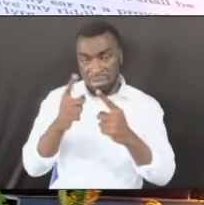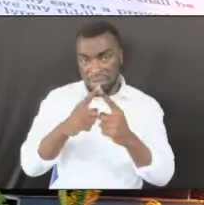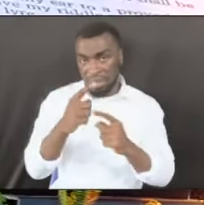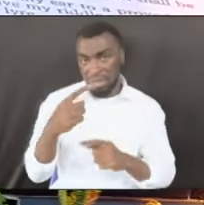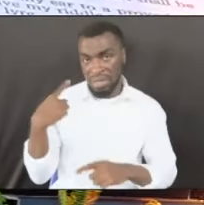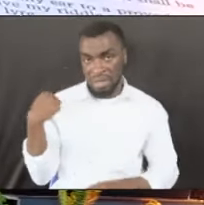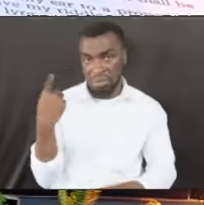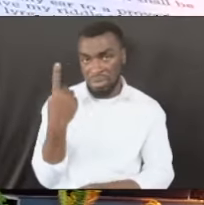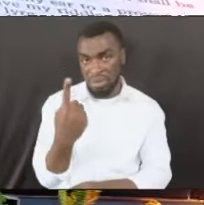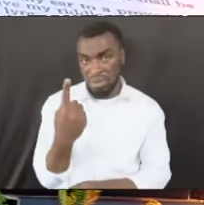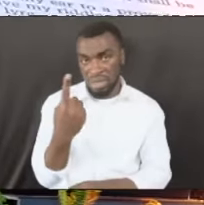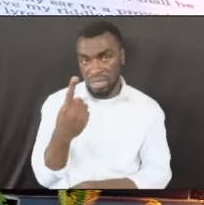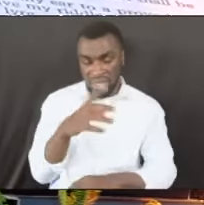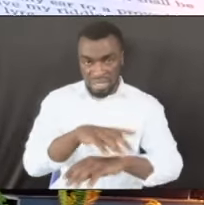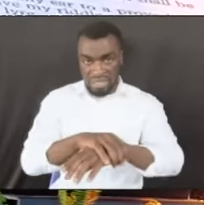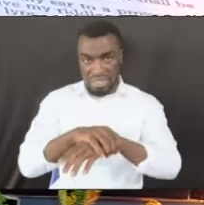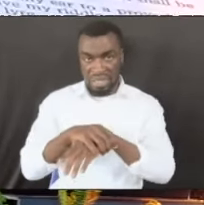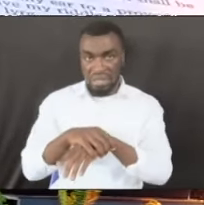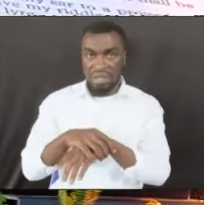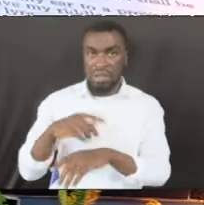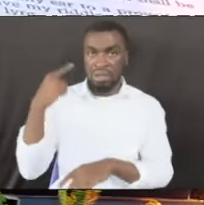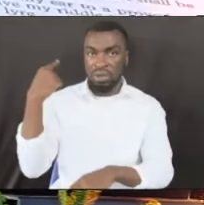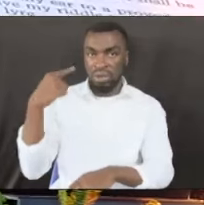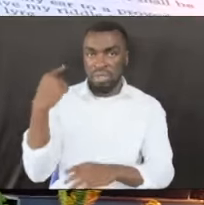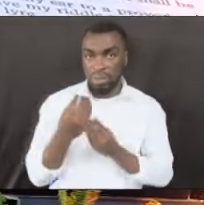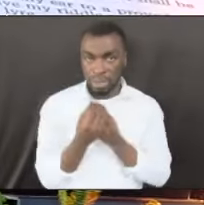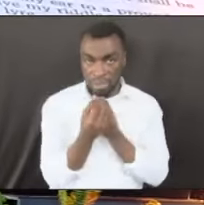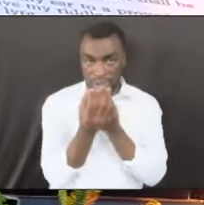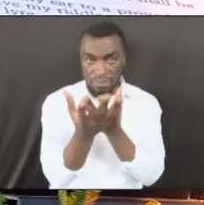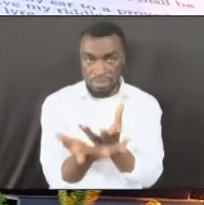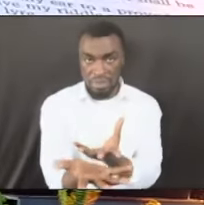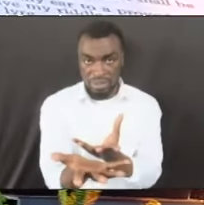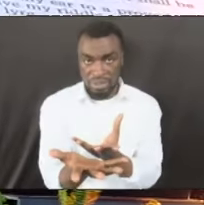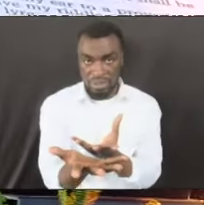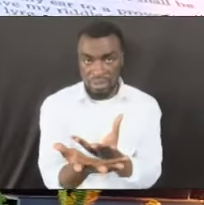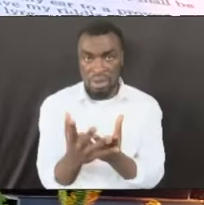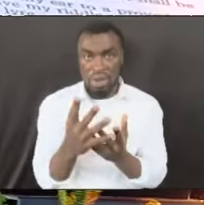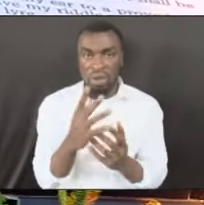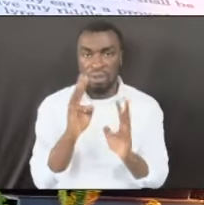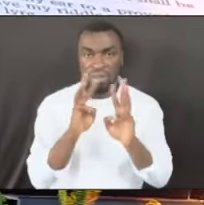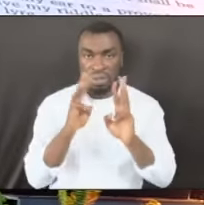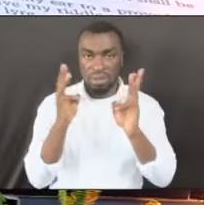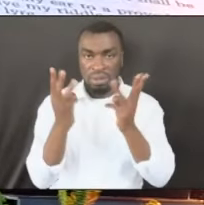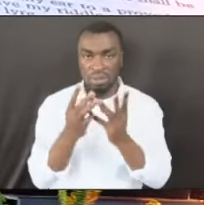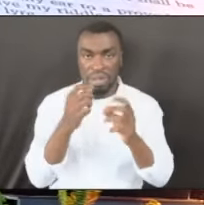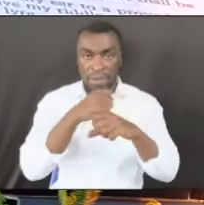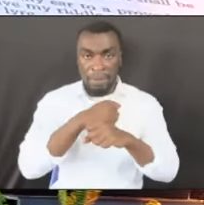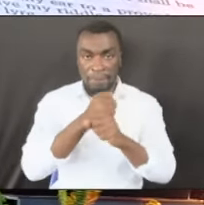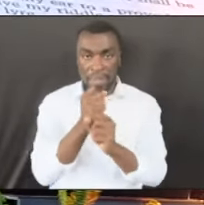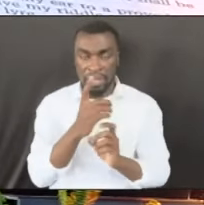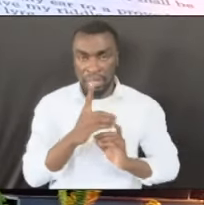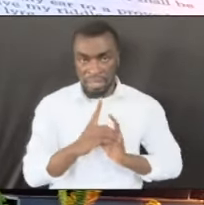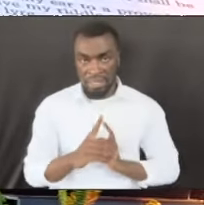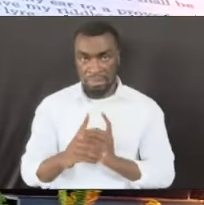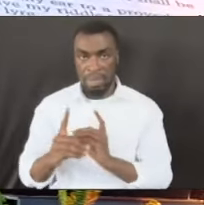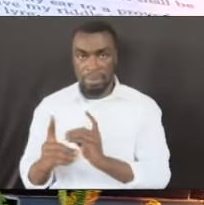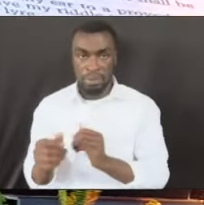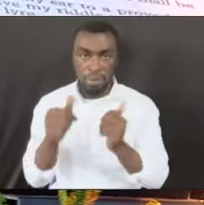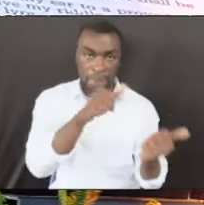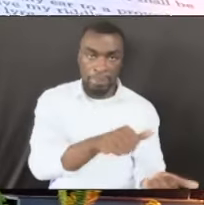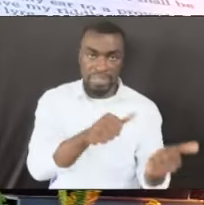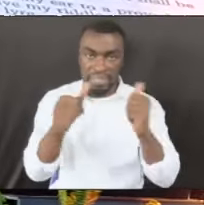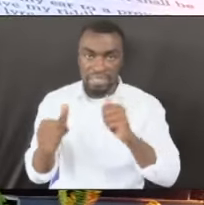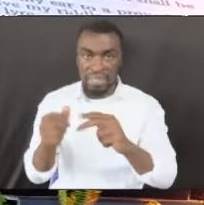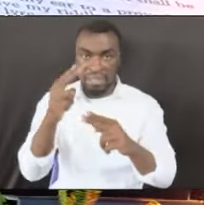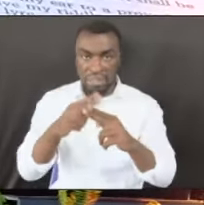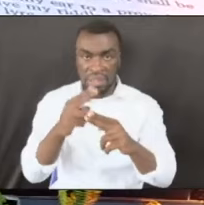the gospel commission. Go to all parts of the world, make disciples, baptize them in the